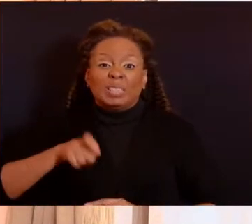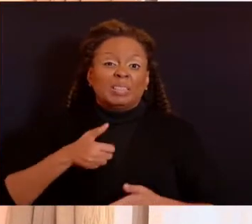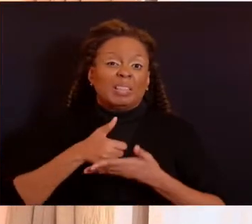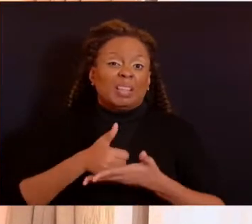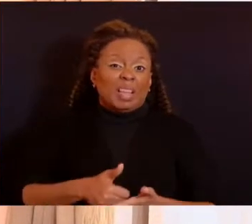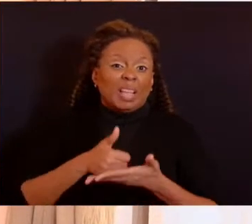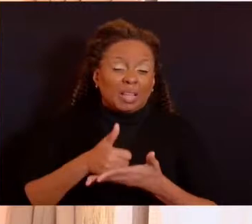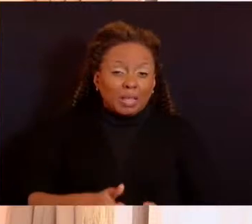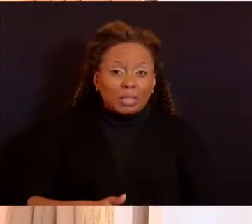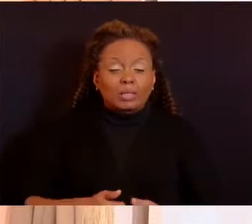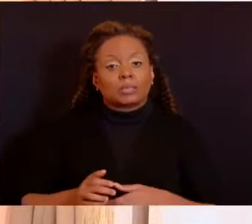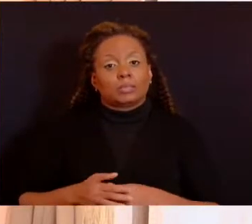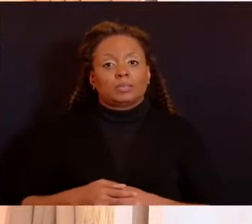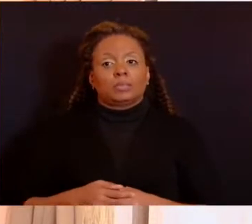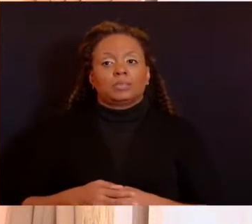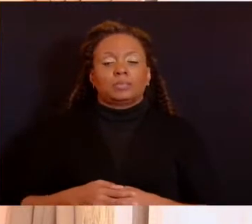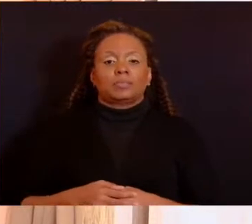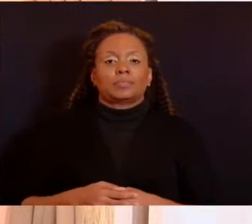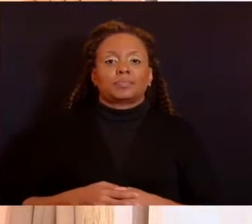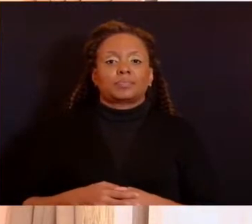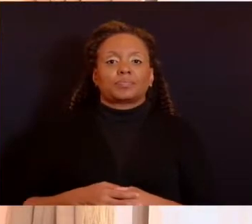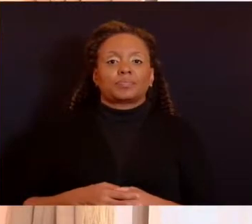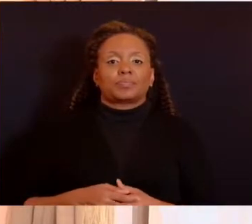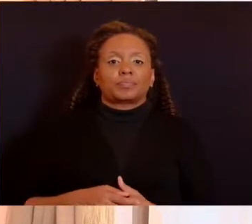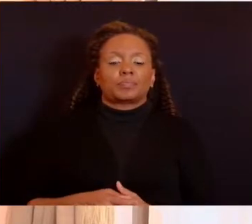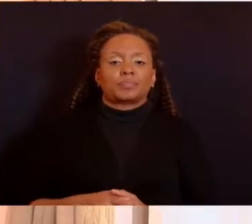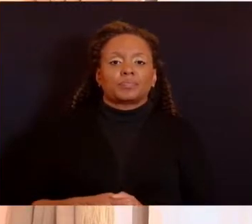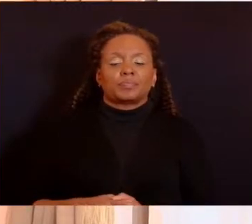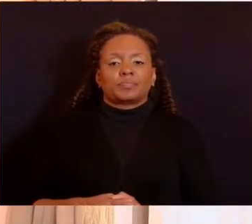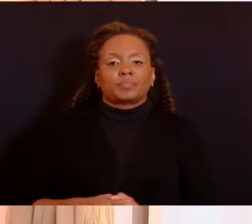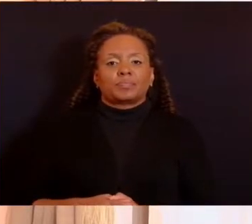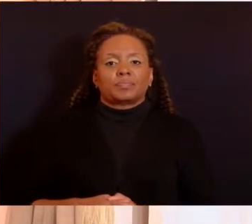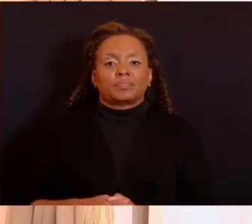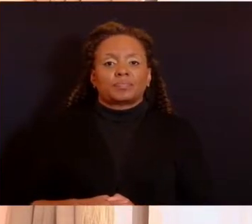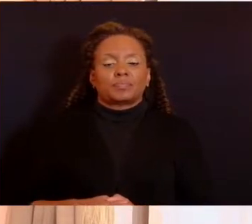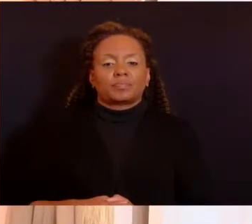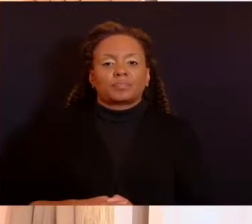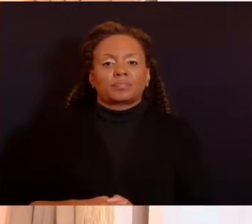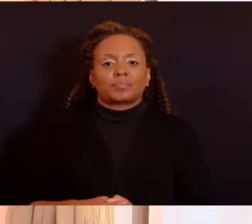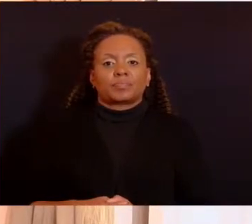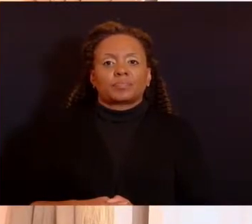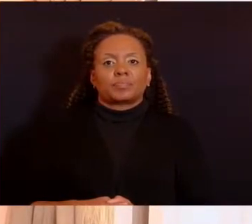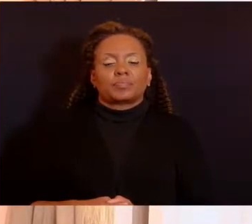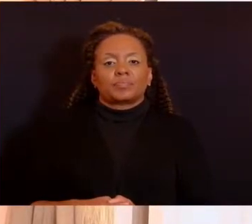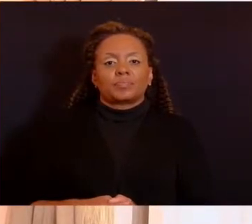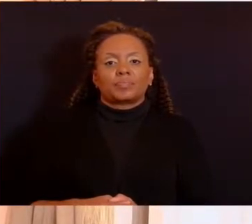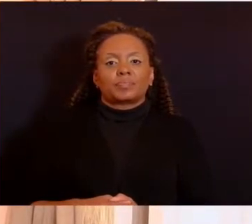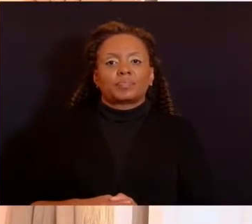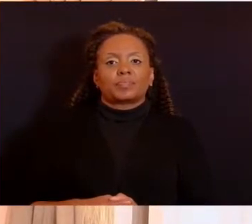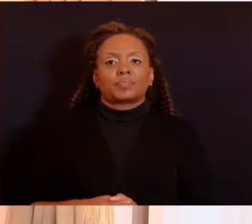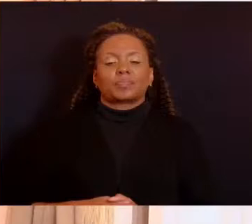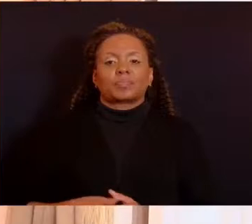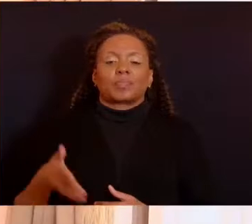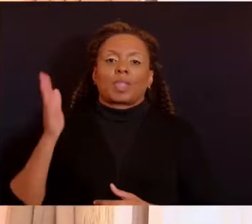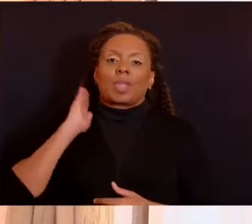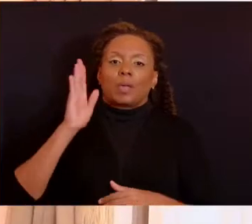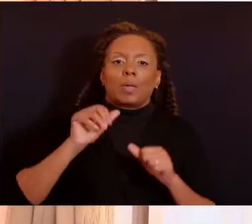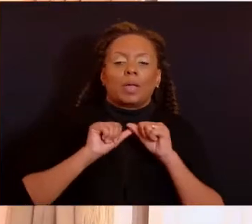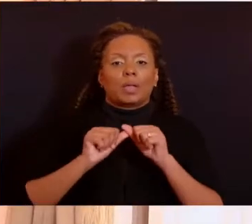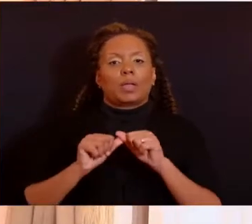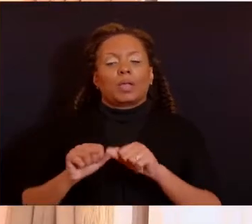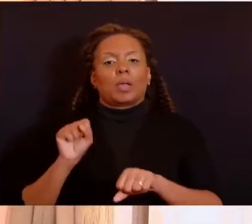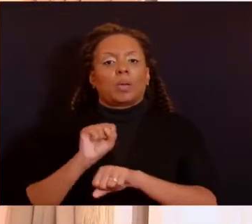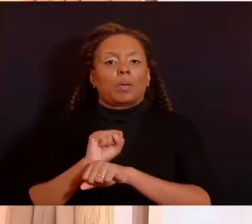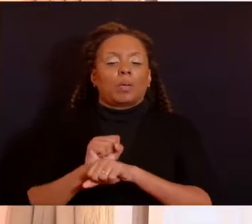the front line once again. I want to simply say that we will continue to work with the utility